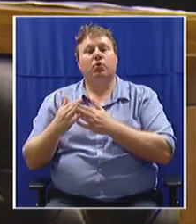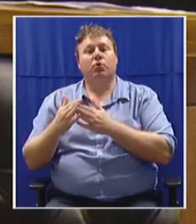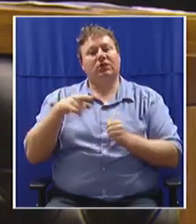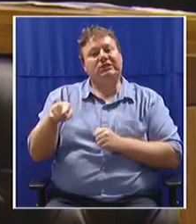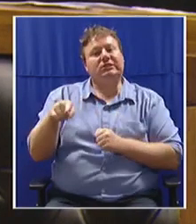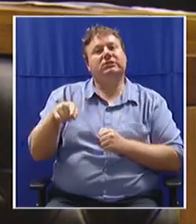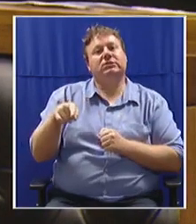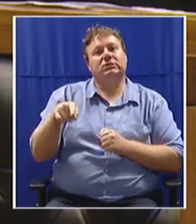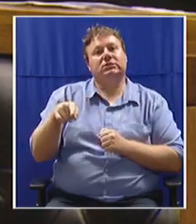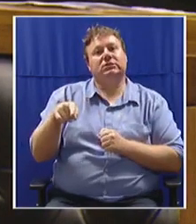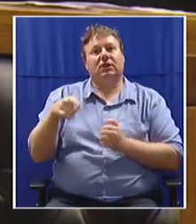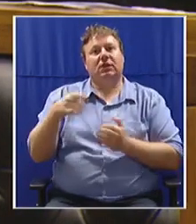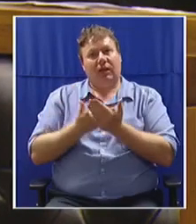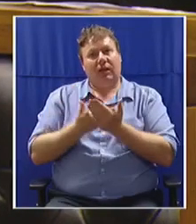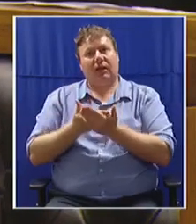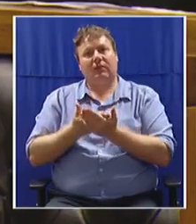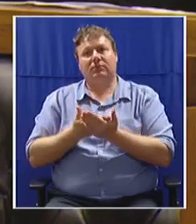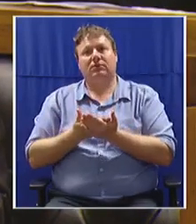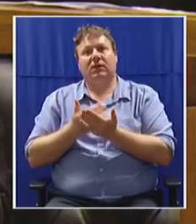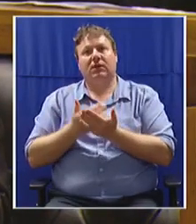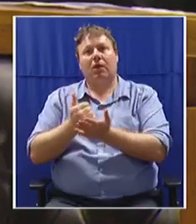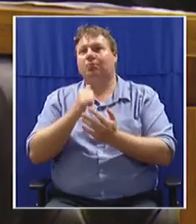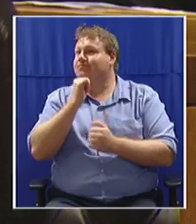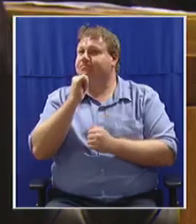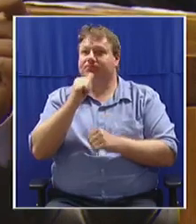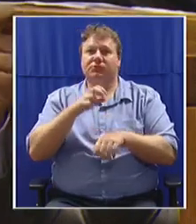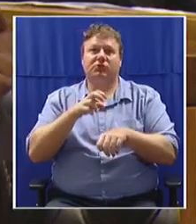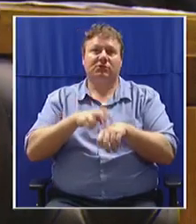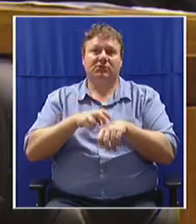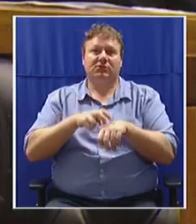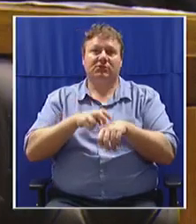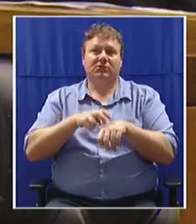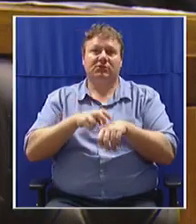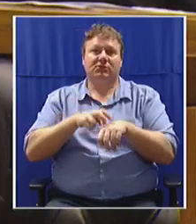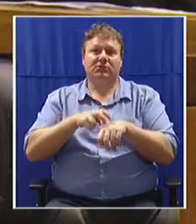would not require any entrance